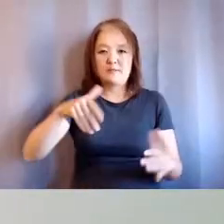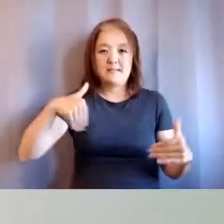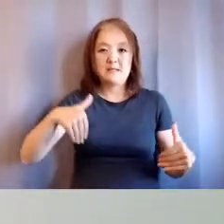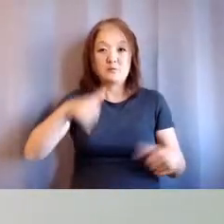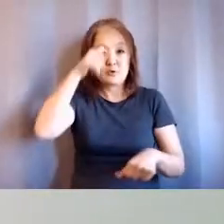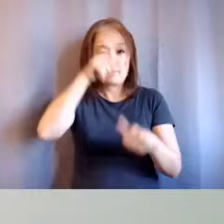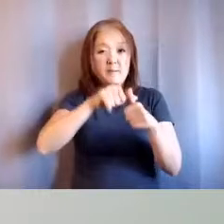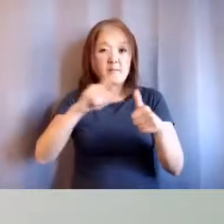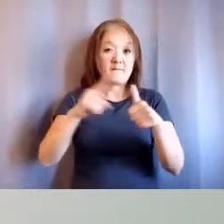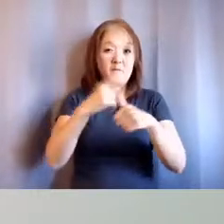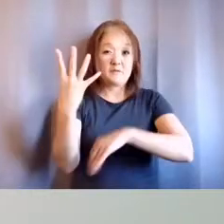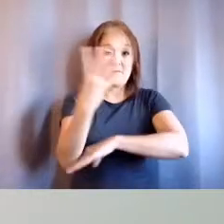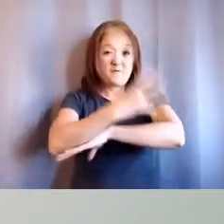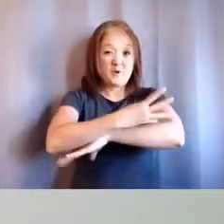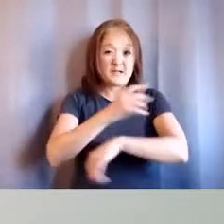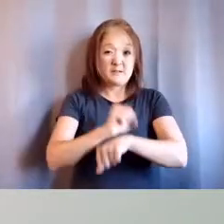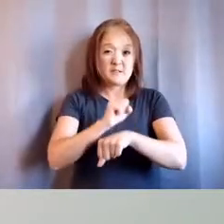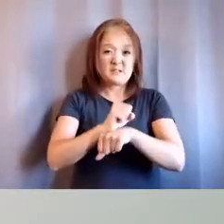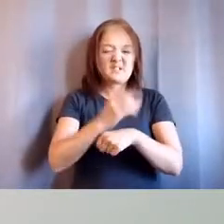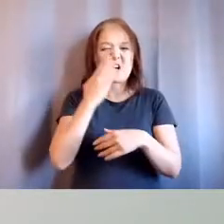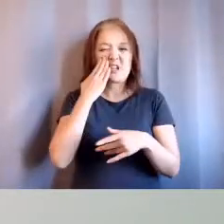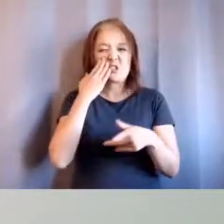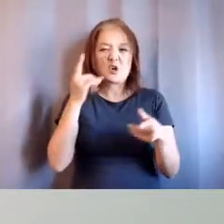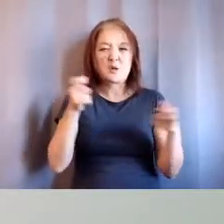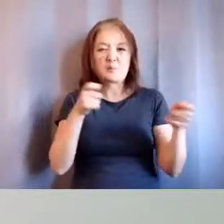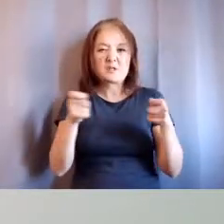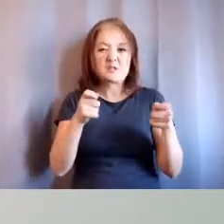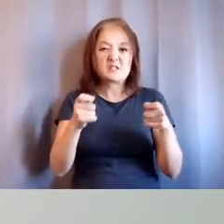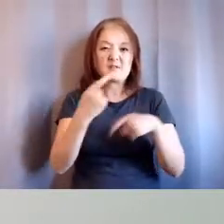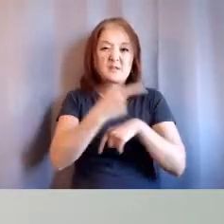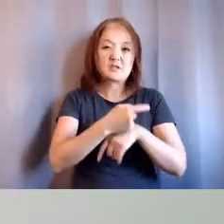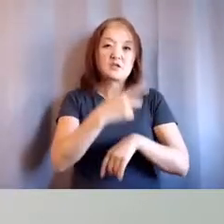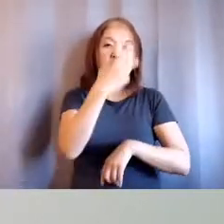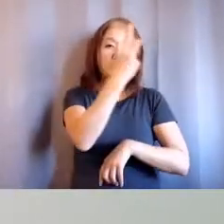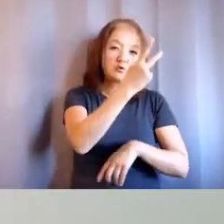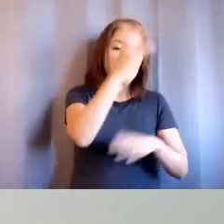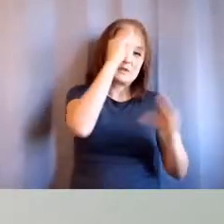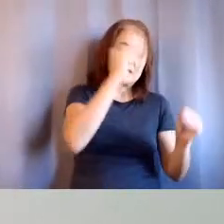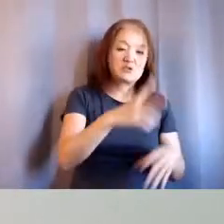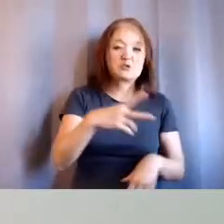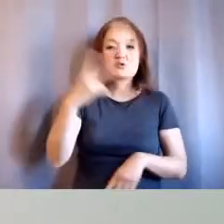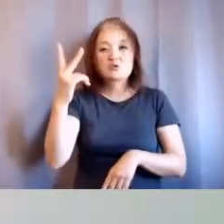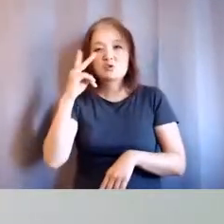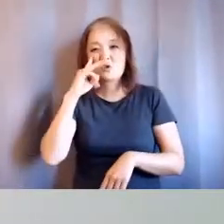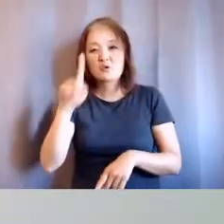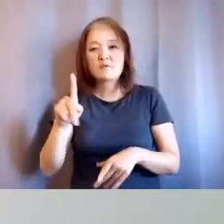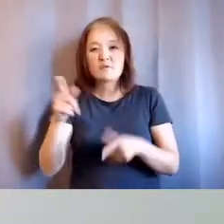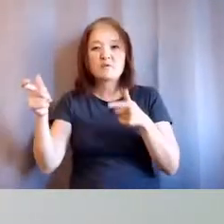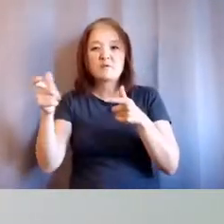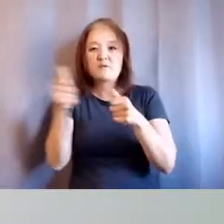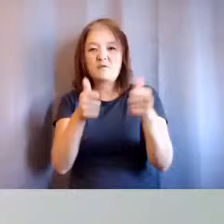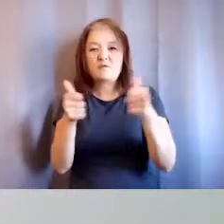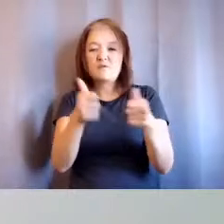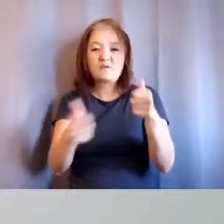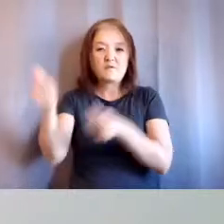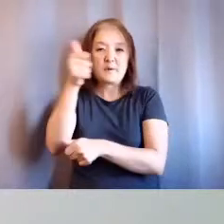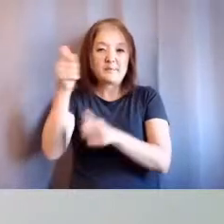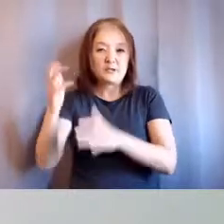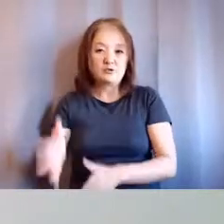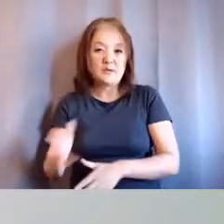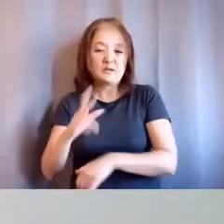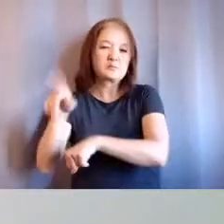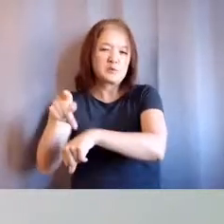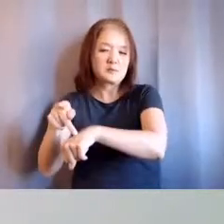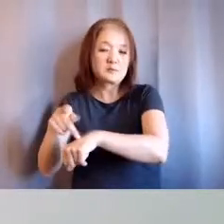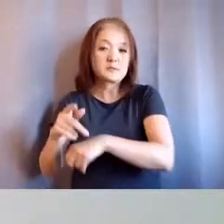4 days of work are technically administrative days, right? Two for teachers and two for administrators. So they're without students, I should